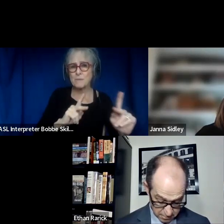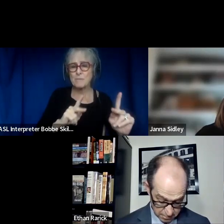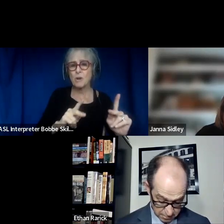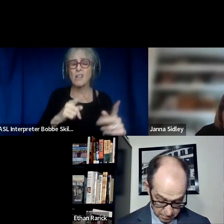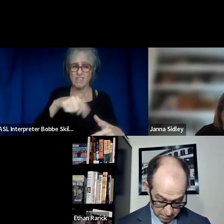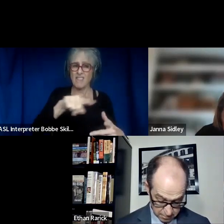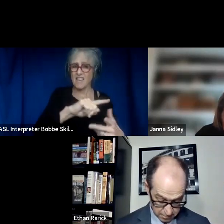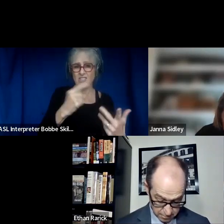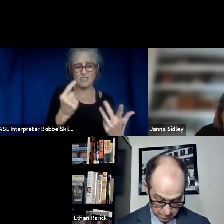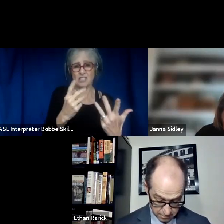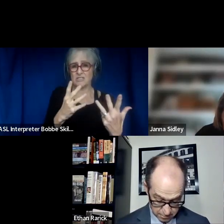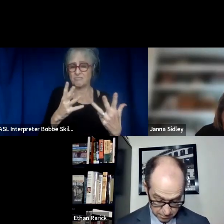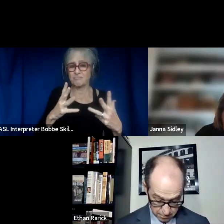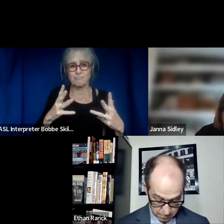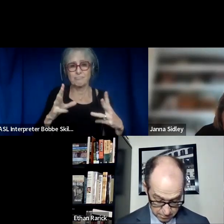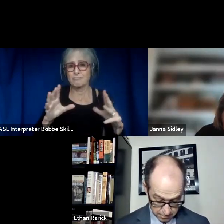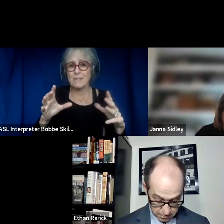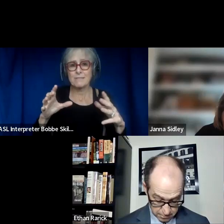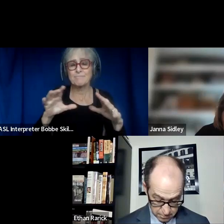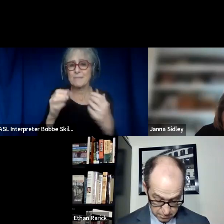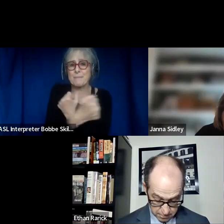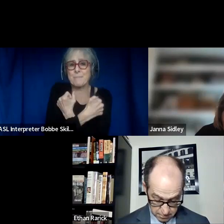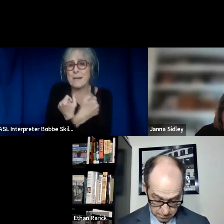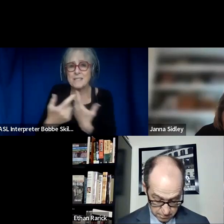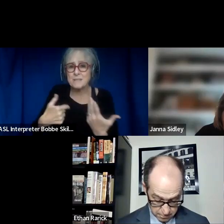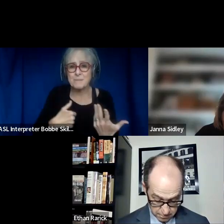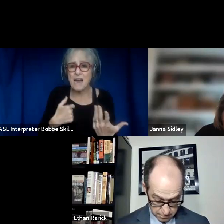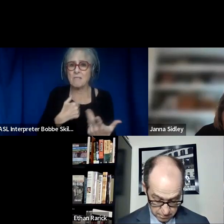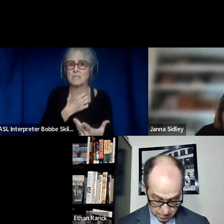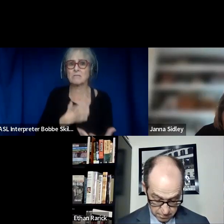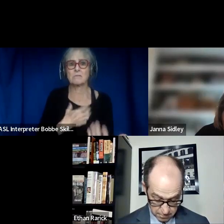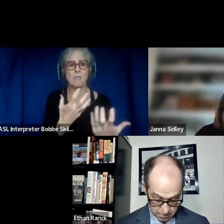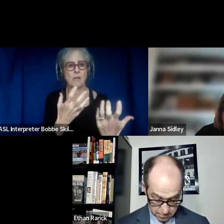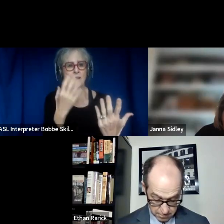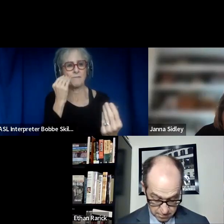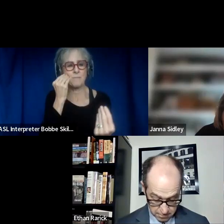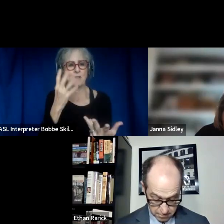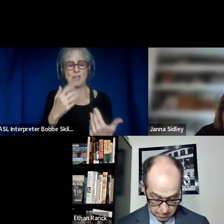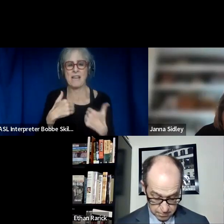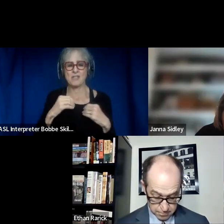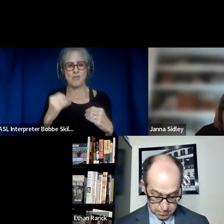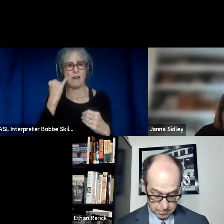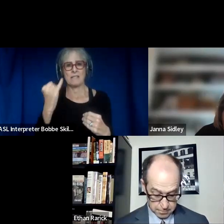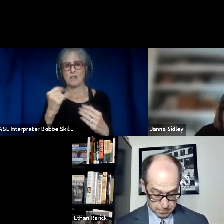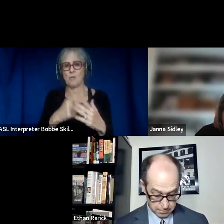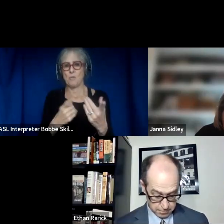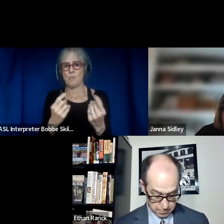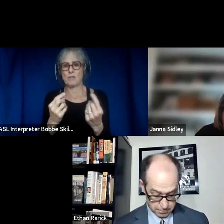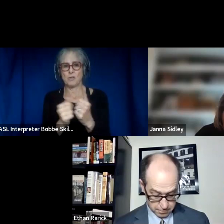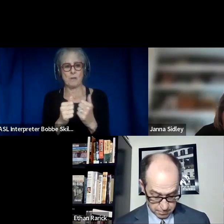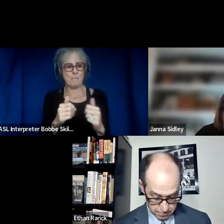embraced me, but I was hungry for the information because I had no clue as to what to do with this new little girl with